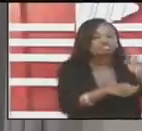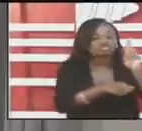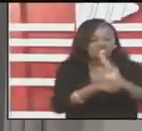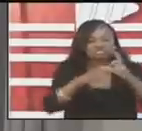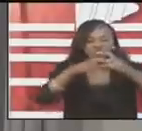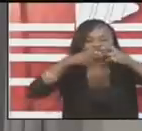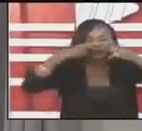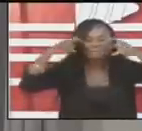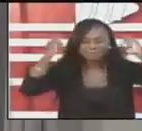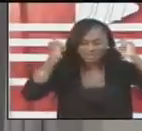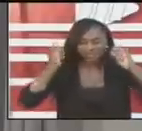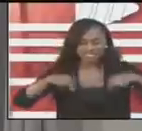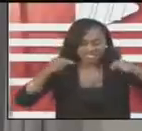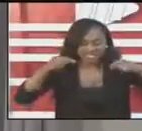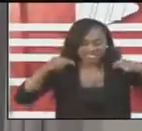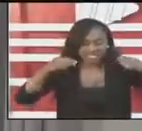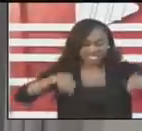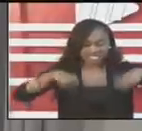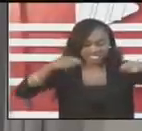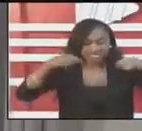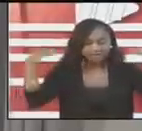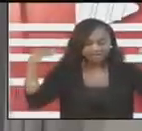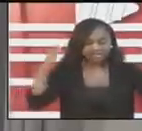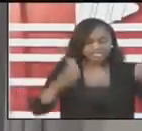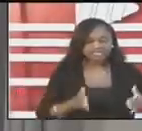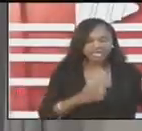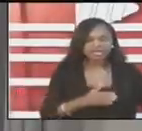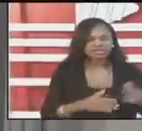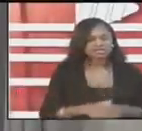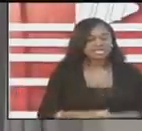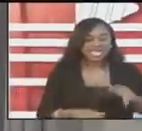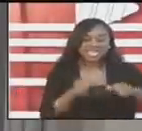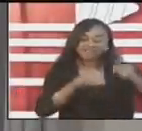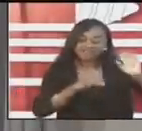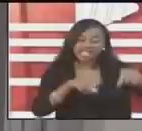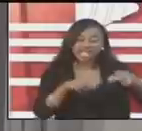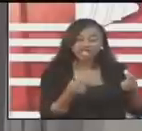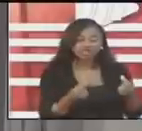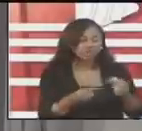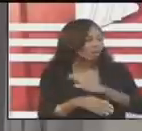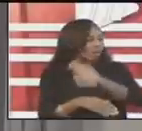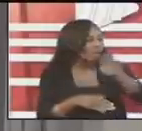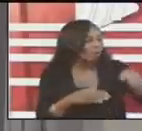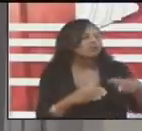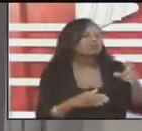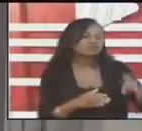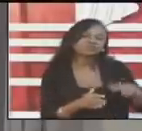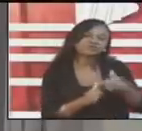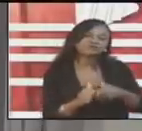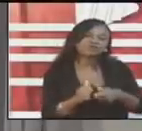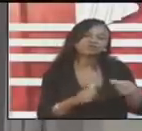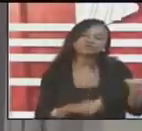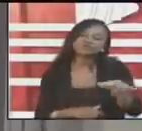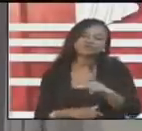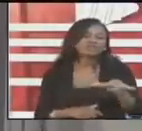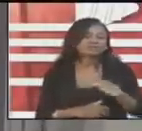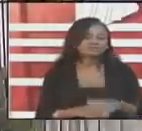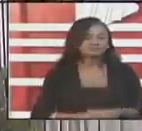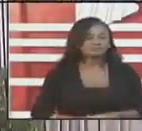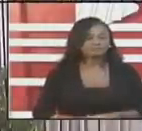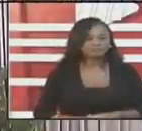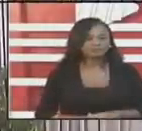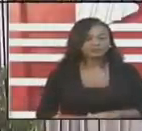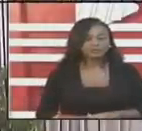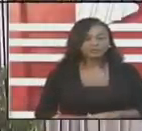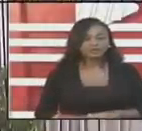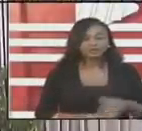can do it, so can the rest of us. So I am not happy, but it's not due to the fact that the government hasn't been making masks.